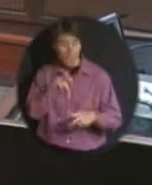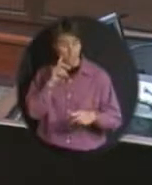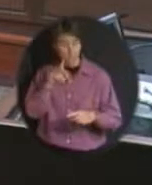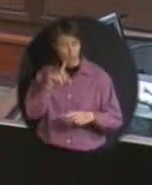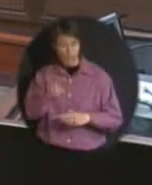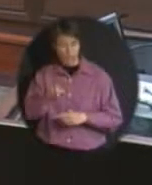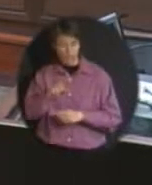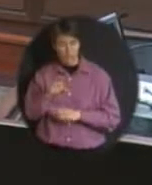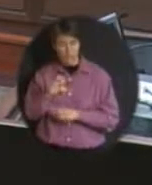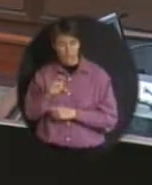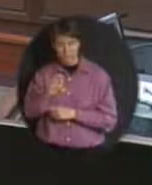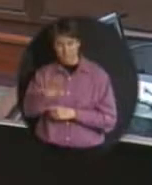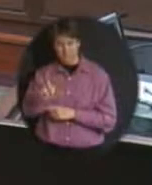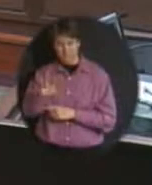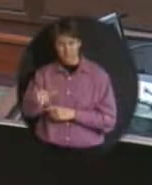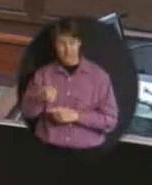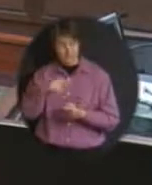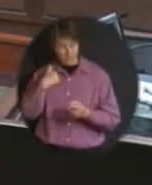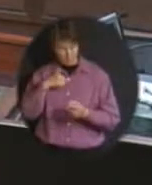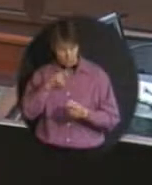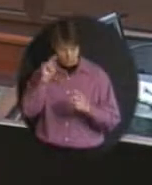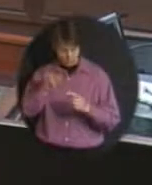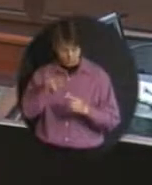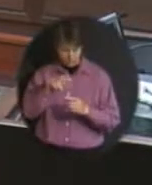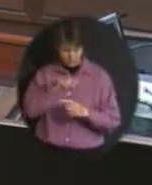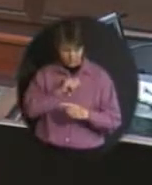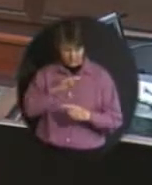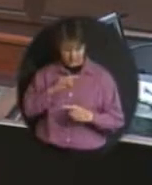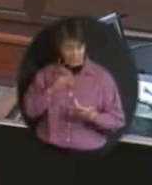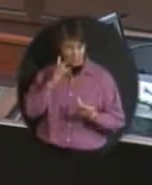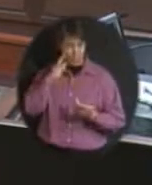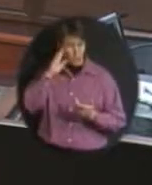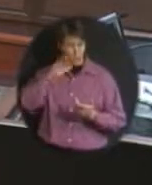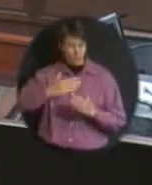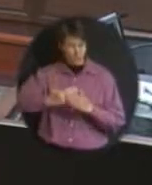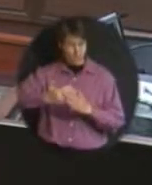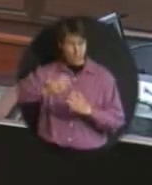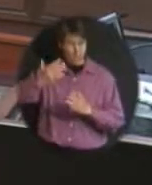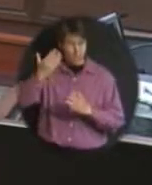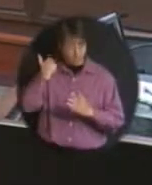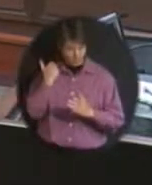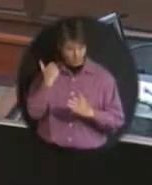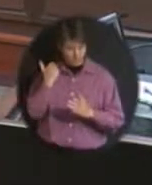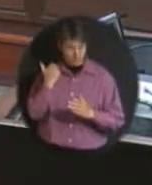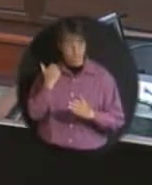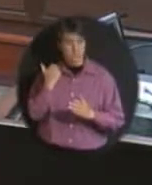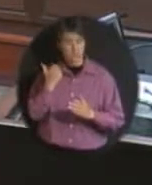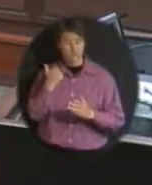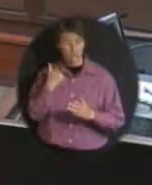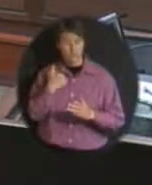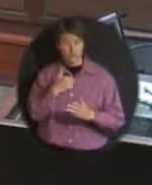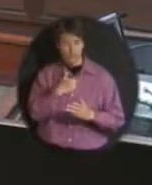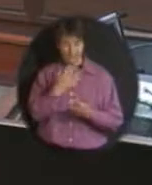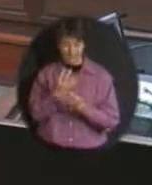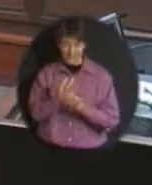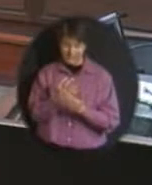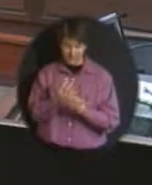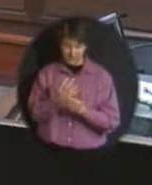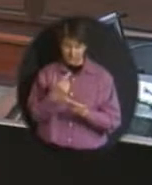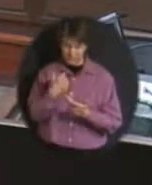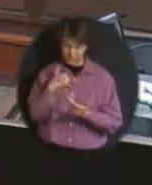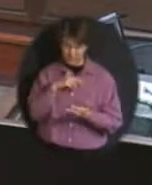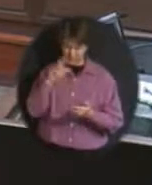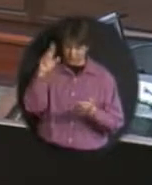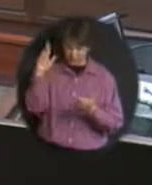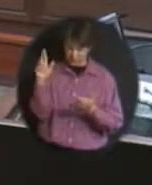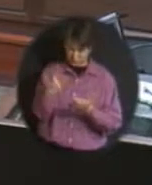as we look at our staffing model, we know that in the past we have been in a position where financially we have had to